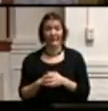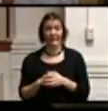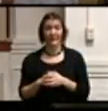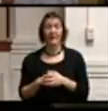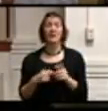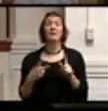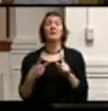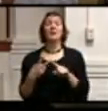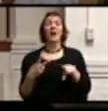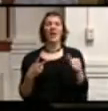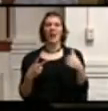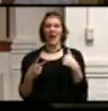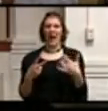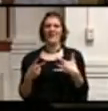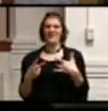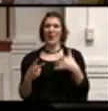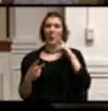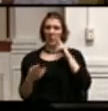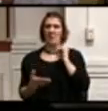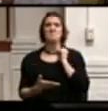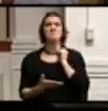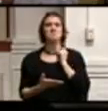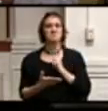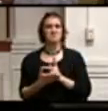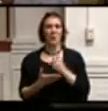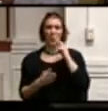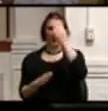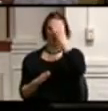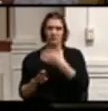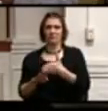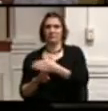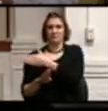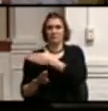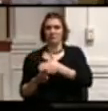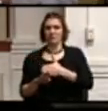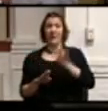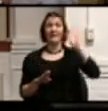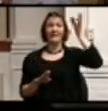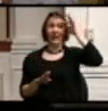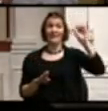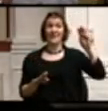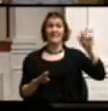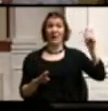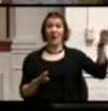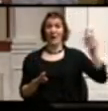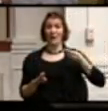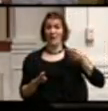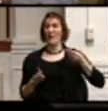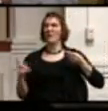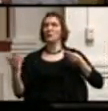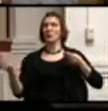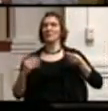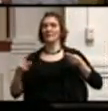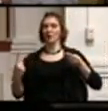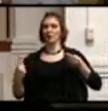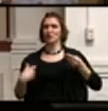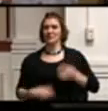I anticipate hearing well in advance of the FEMA grant about this grant here.